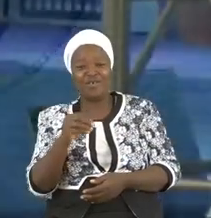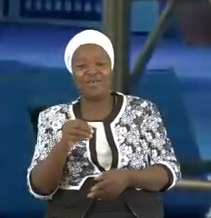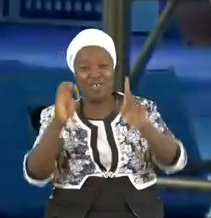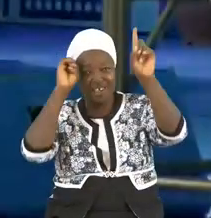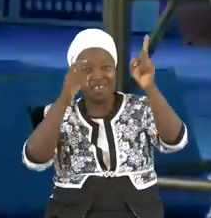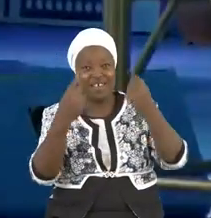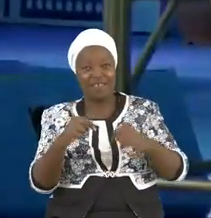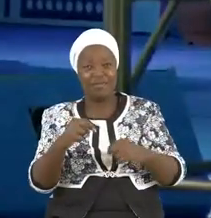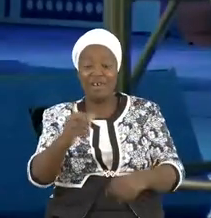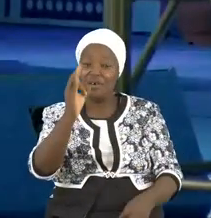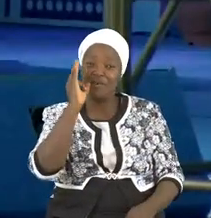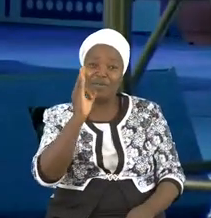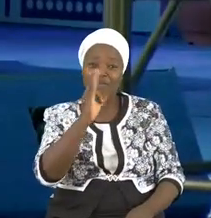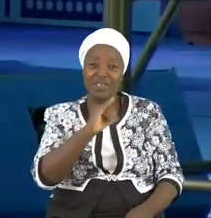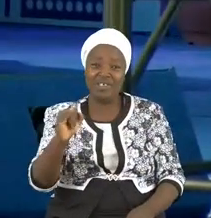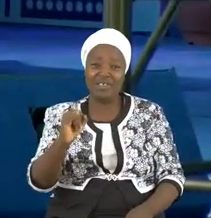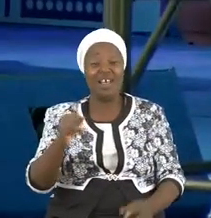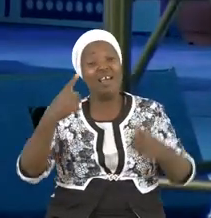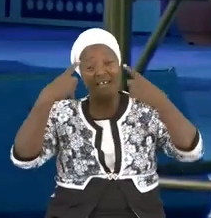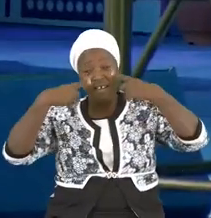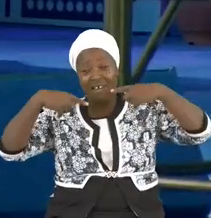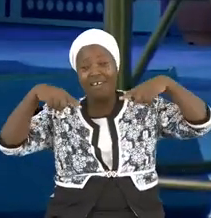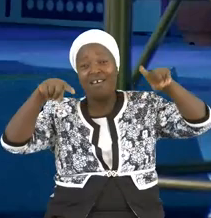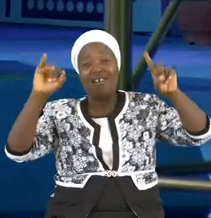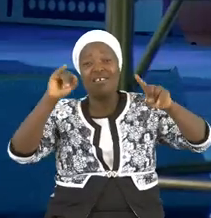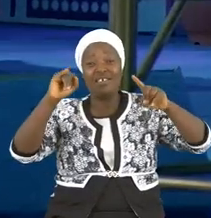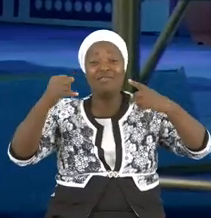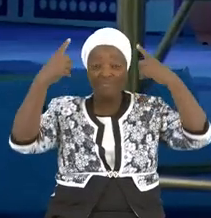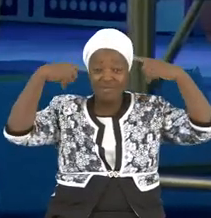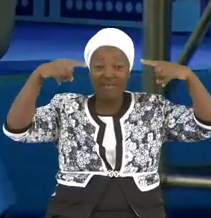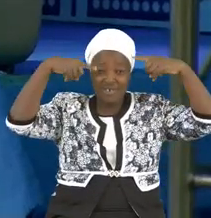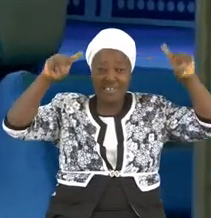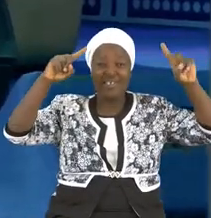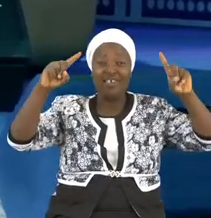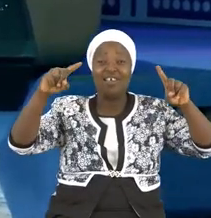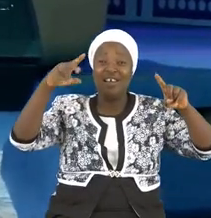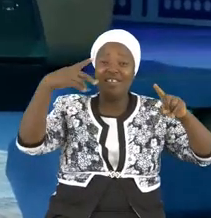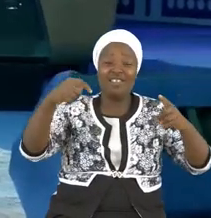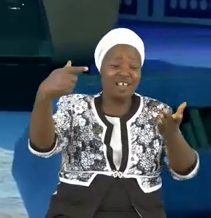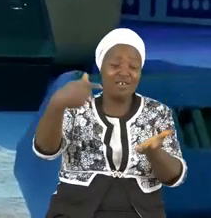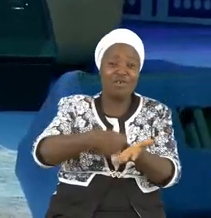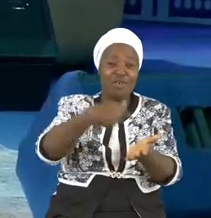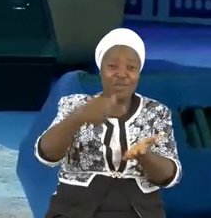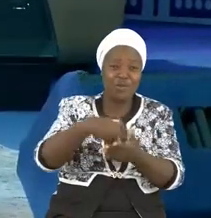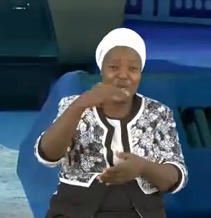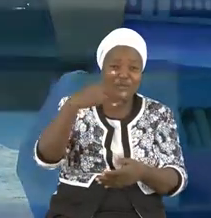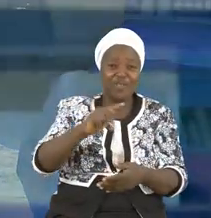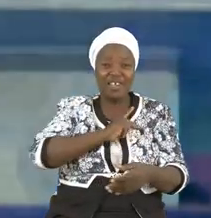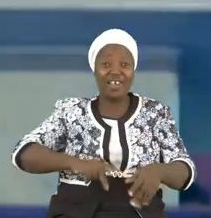preaching, proclaiming, declaring the gospel of the kingdom of